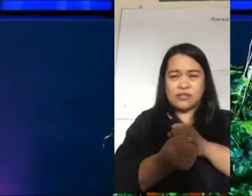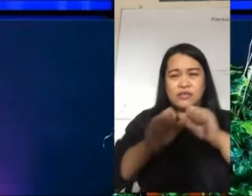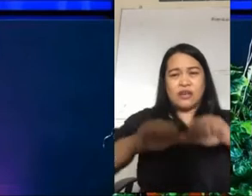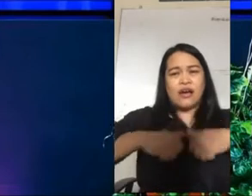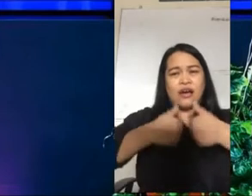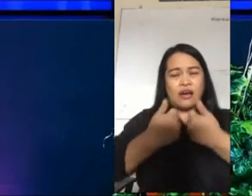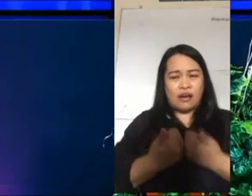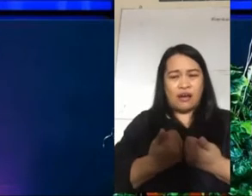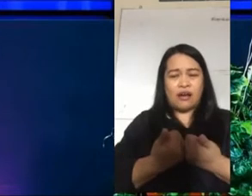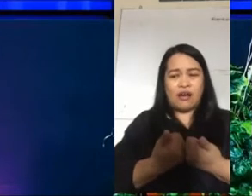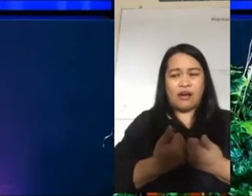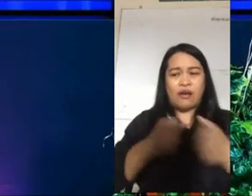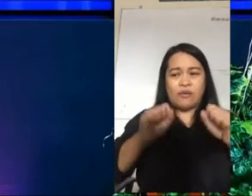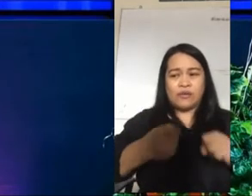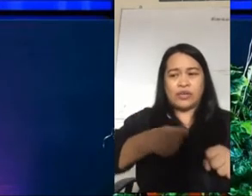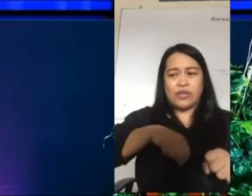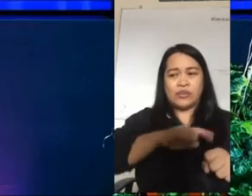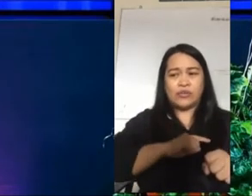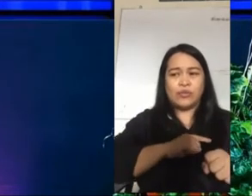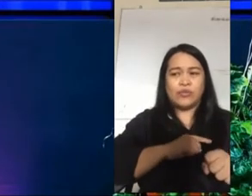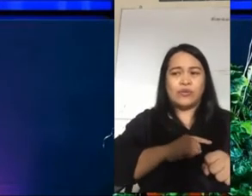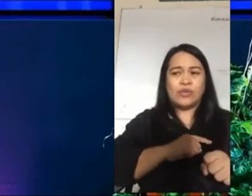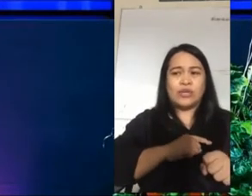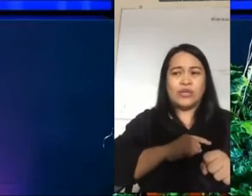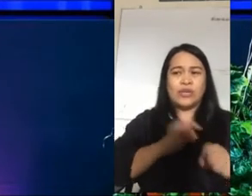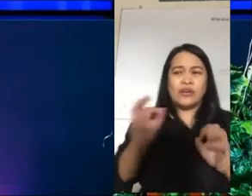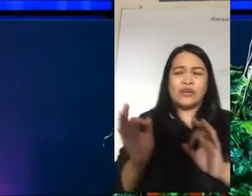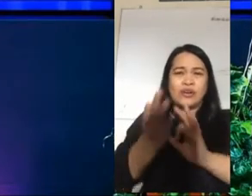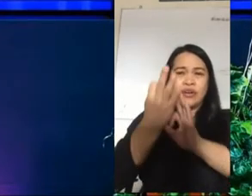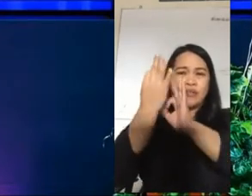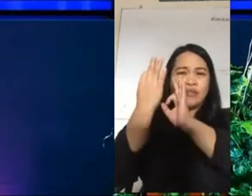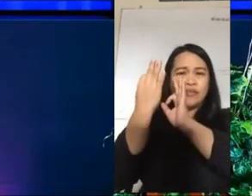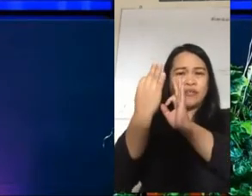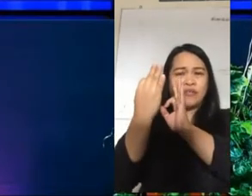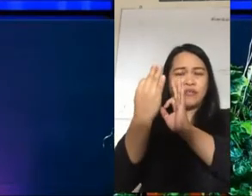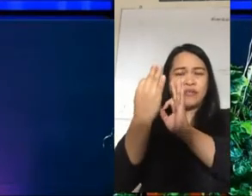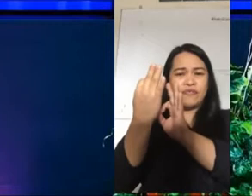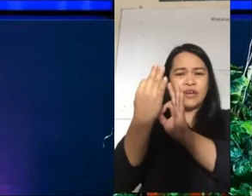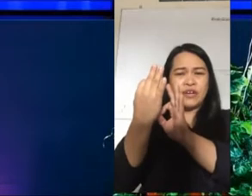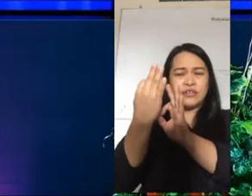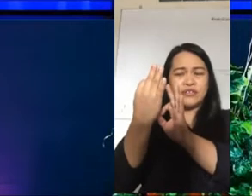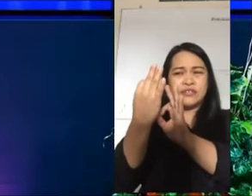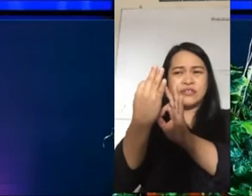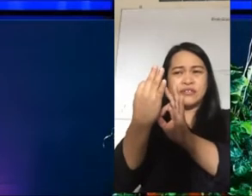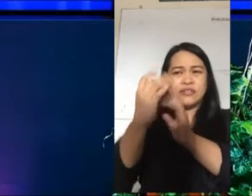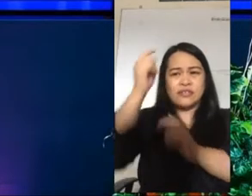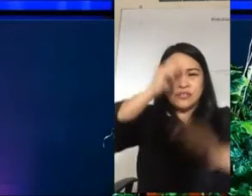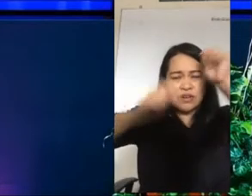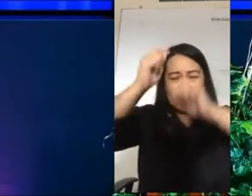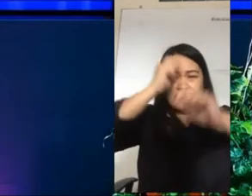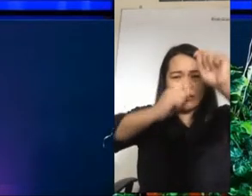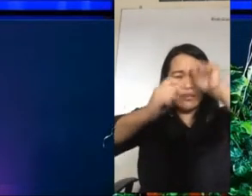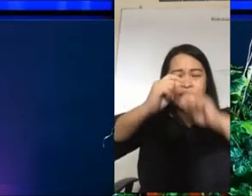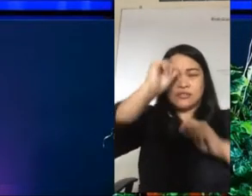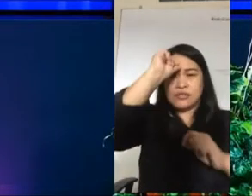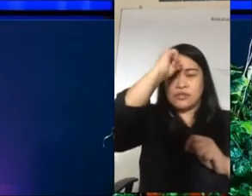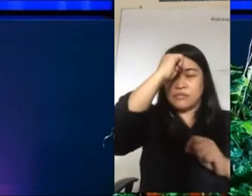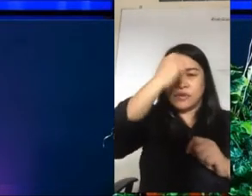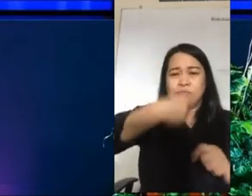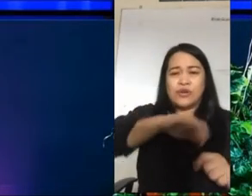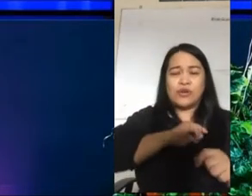ang mga pagbabago nito sa buhay natin? Pakatandaan mo na meron tayong Diyos na hindi